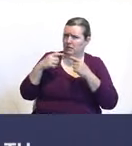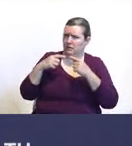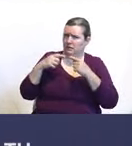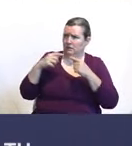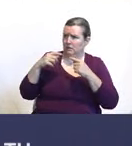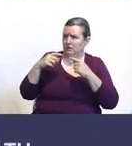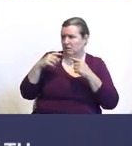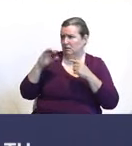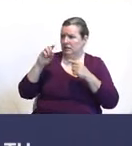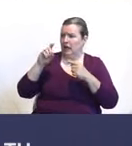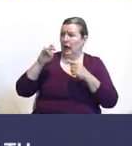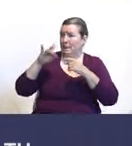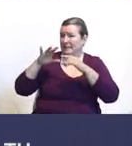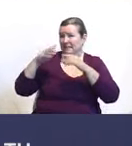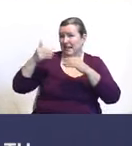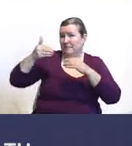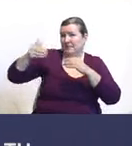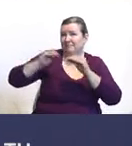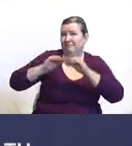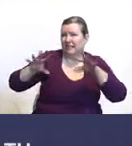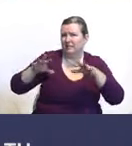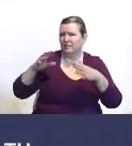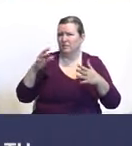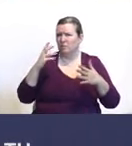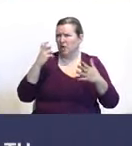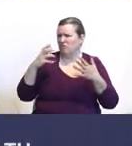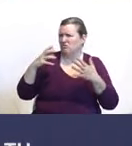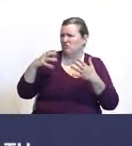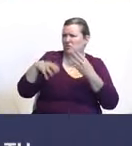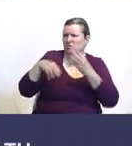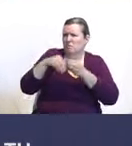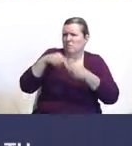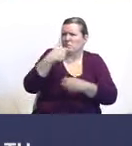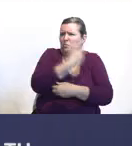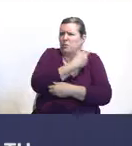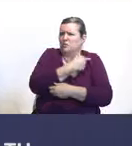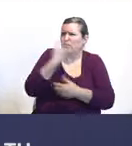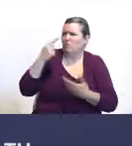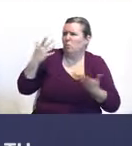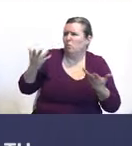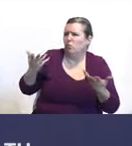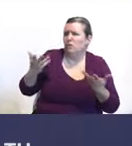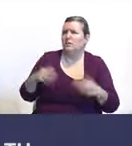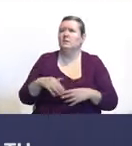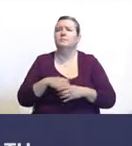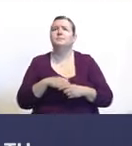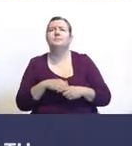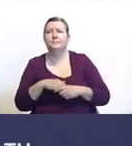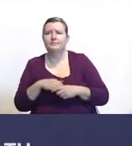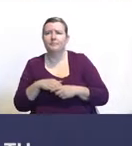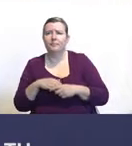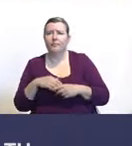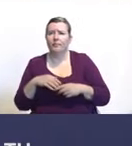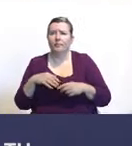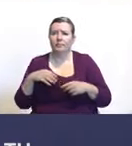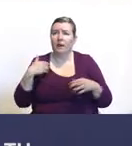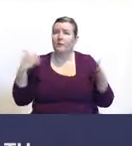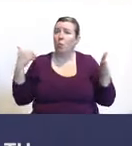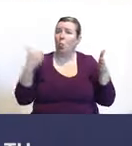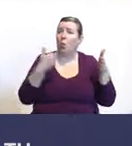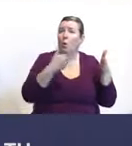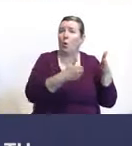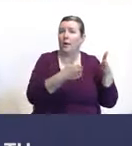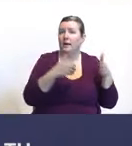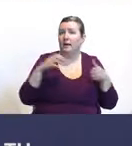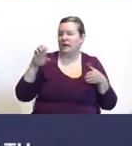people vaxxed and boosted? Governor Dr. Lipschitz said several months ago that he believes that we're reaching the endemic stage if we can get